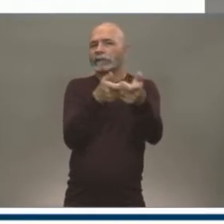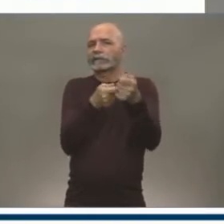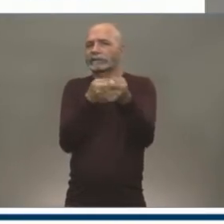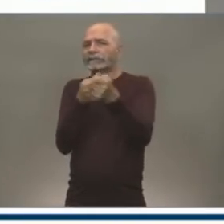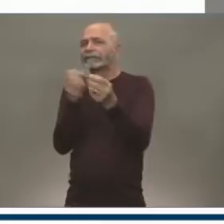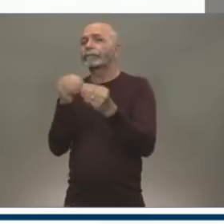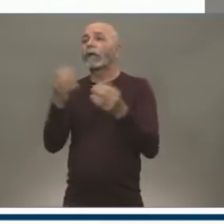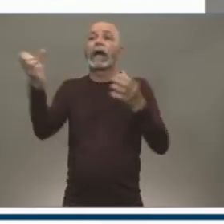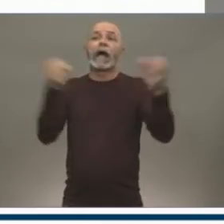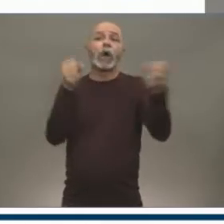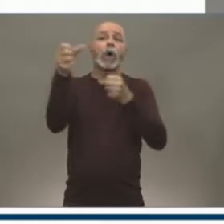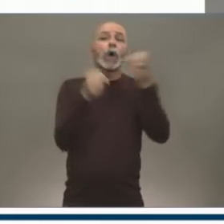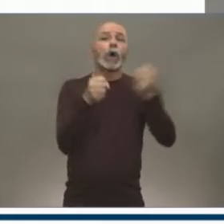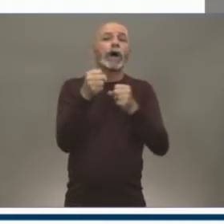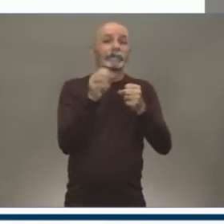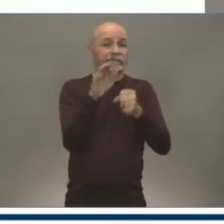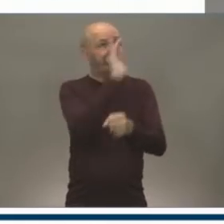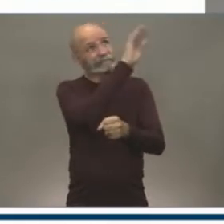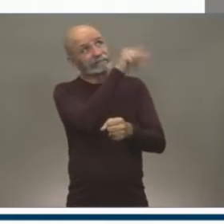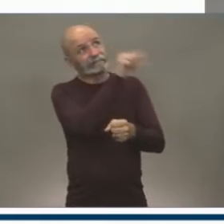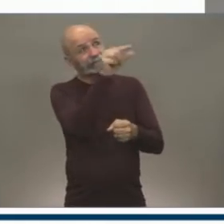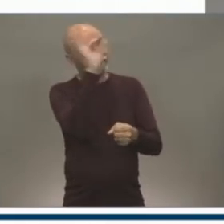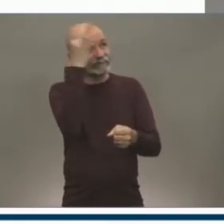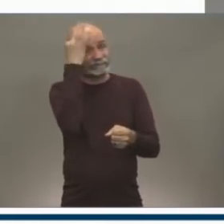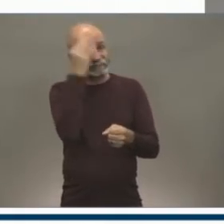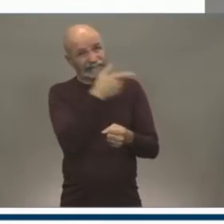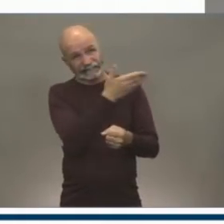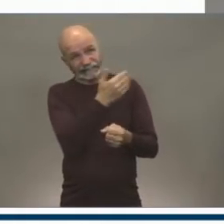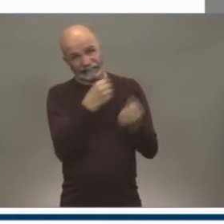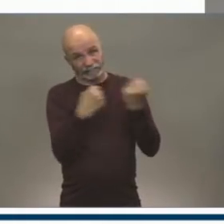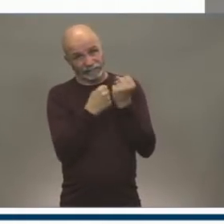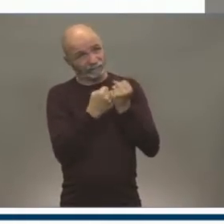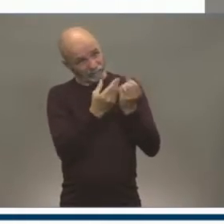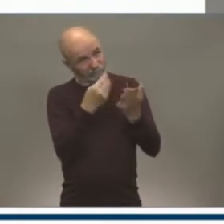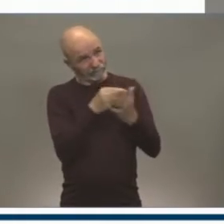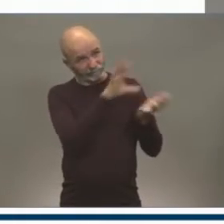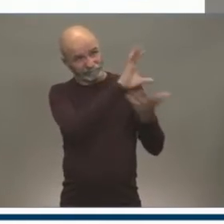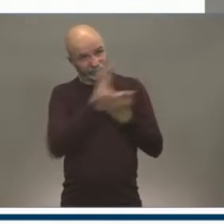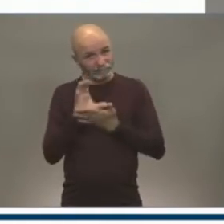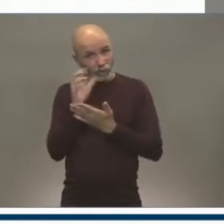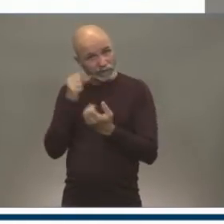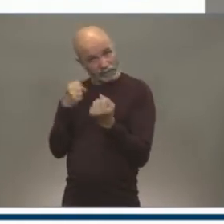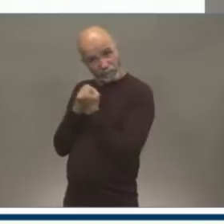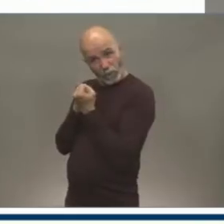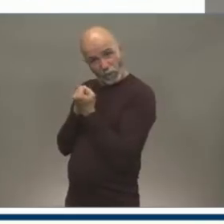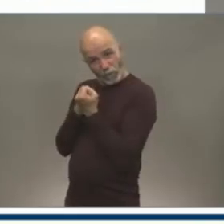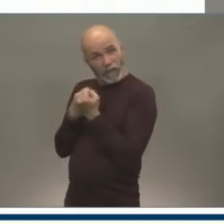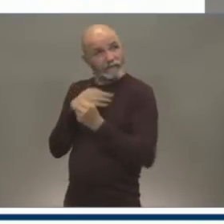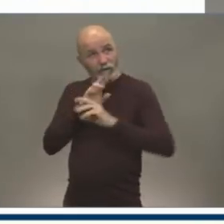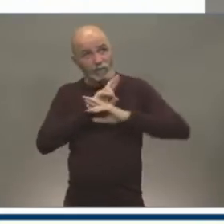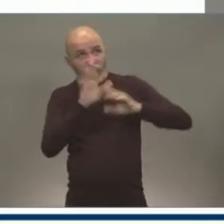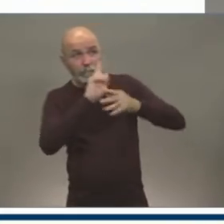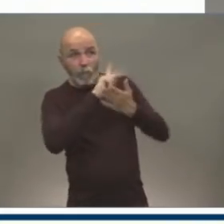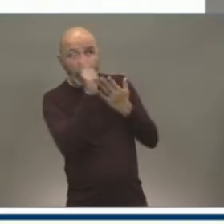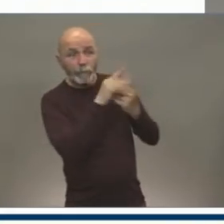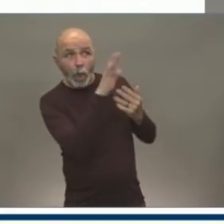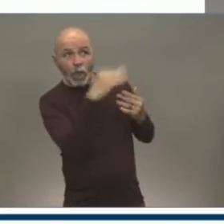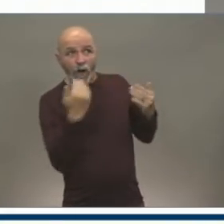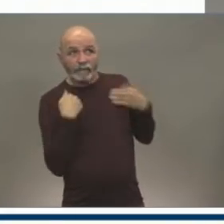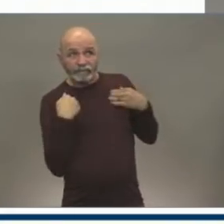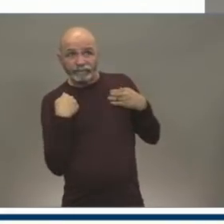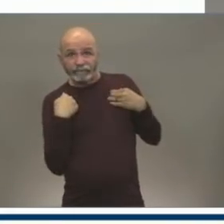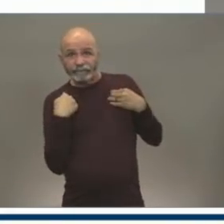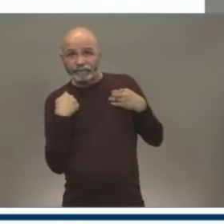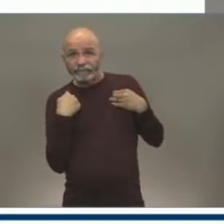negotiations with the federal government and getting support through their surge capacity program, looking at how we use other people in